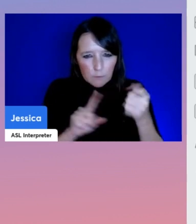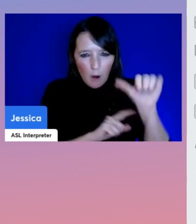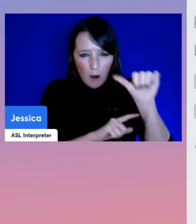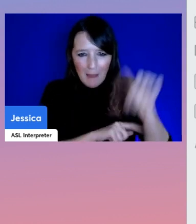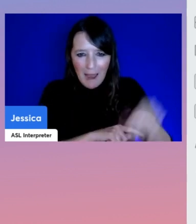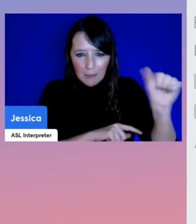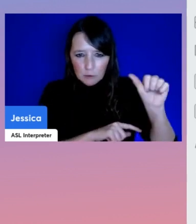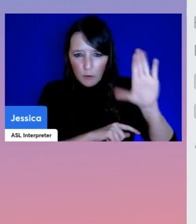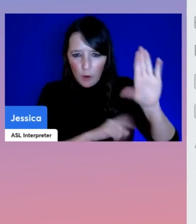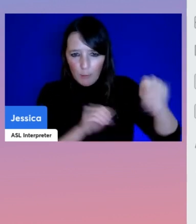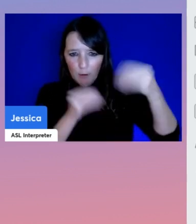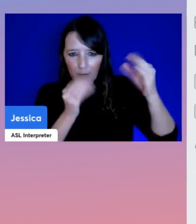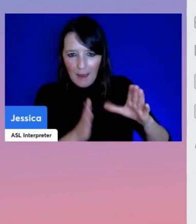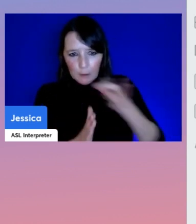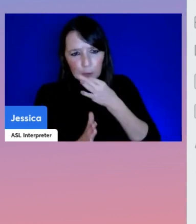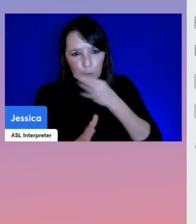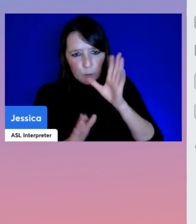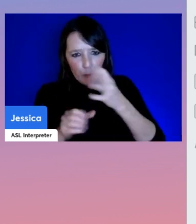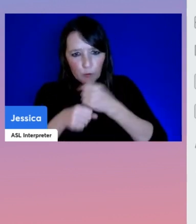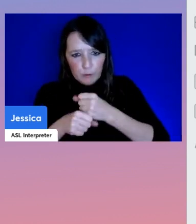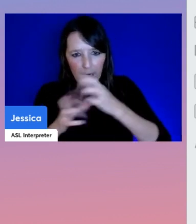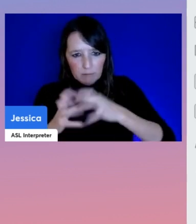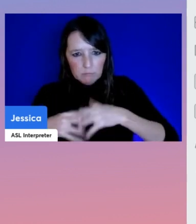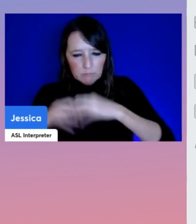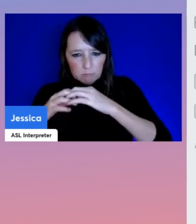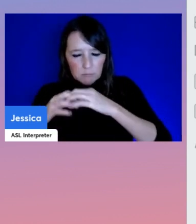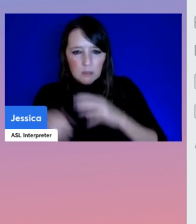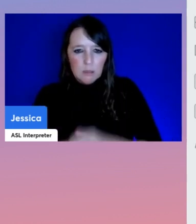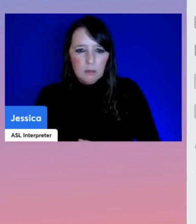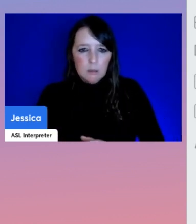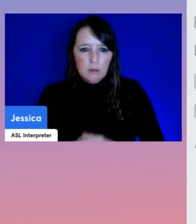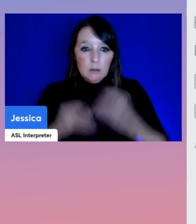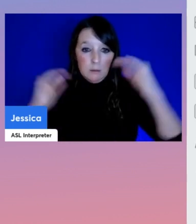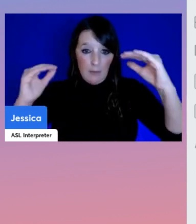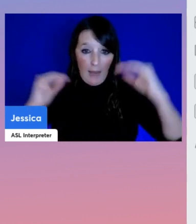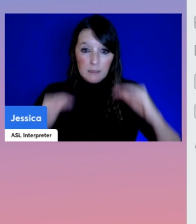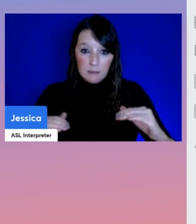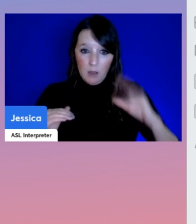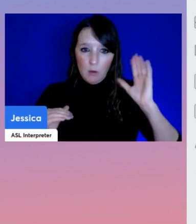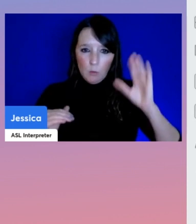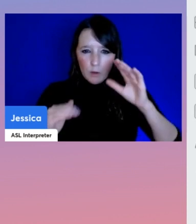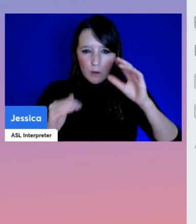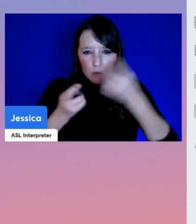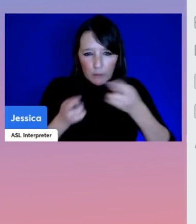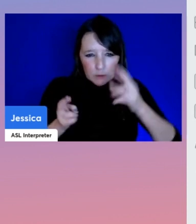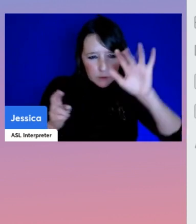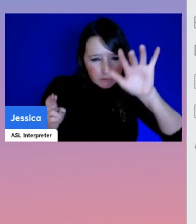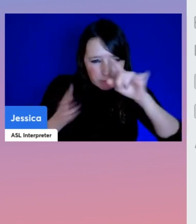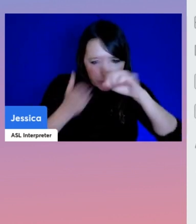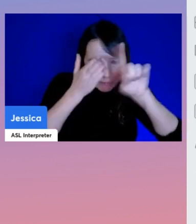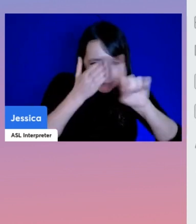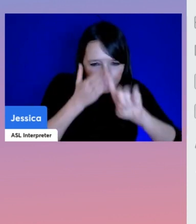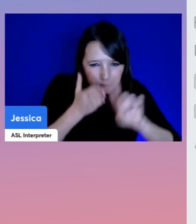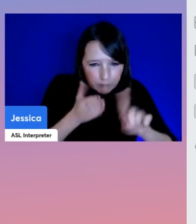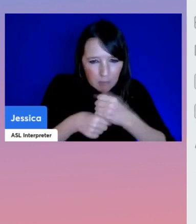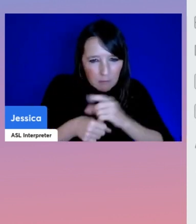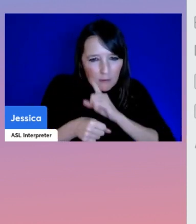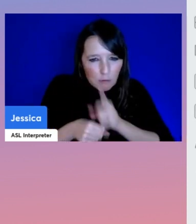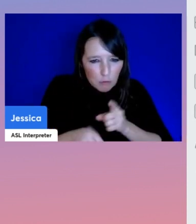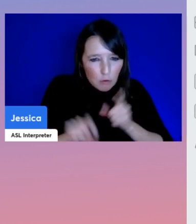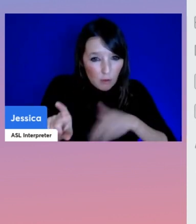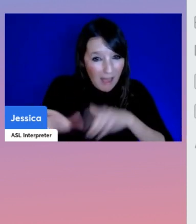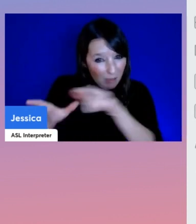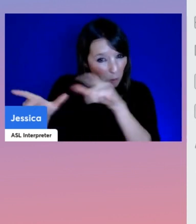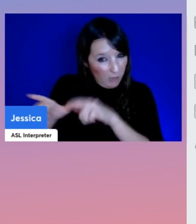that is about to be created. Next, I go through all the resources and just make sure that the location is in the list of allowed